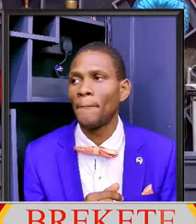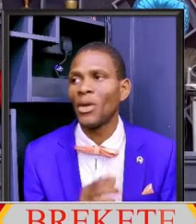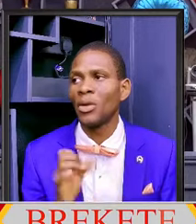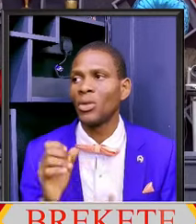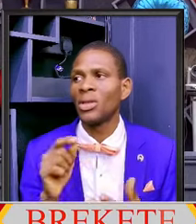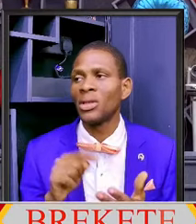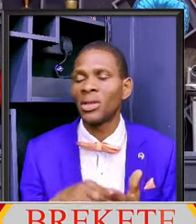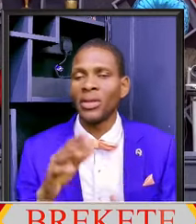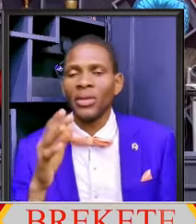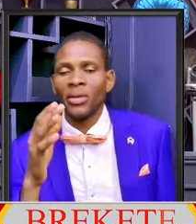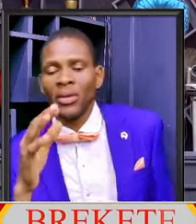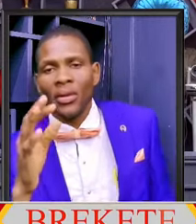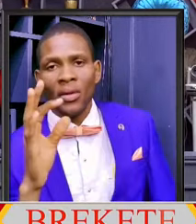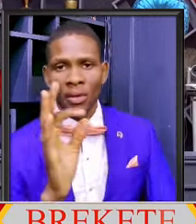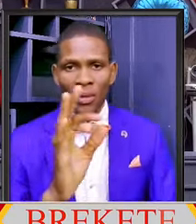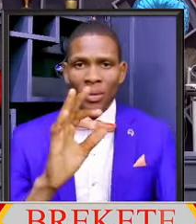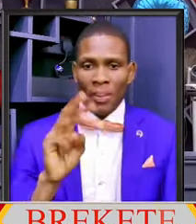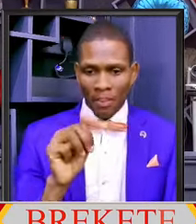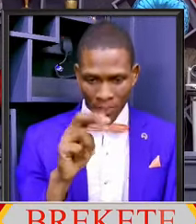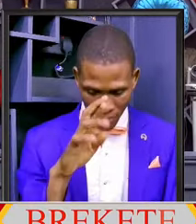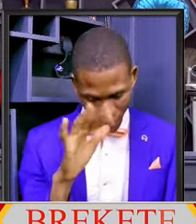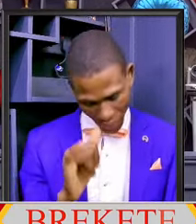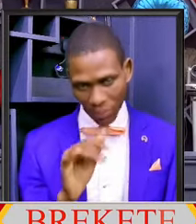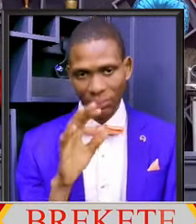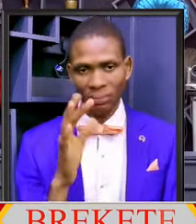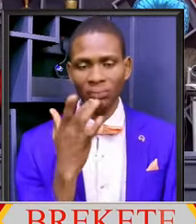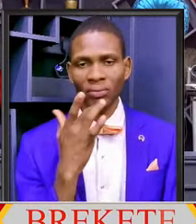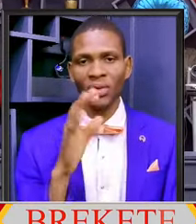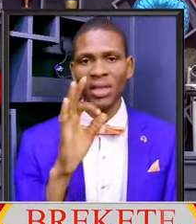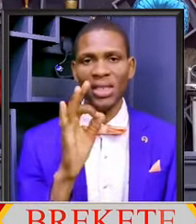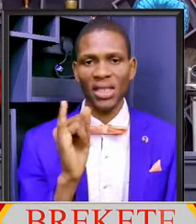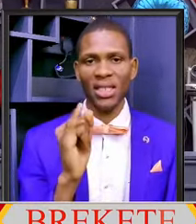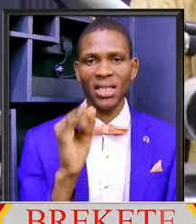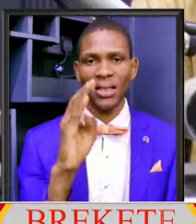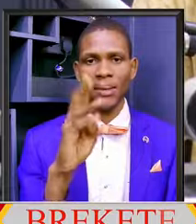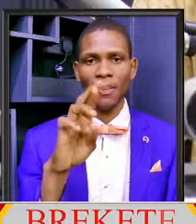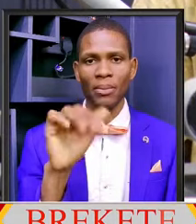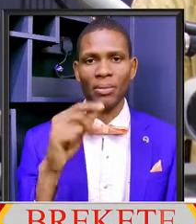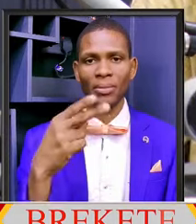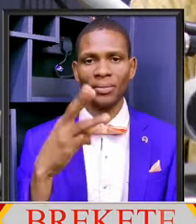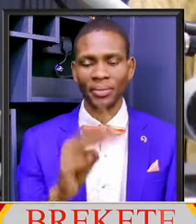So this Faith Ibrahim. Mary Favour Ibrahim, sir. Mary Favour Ibrahim.